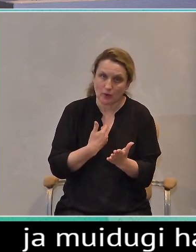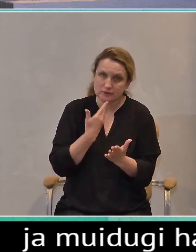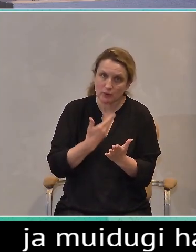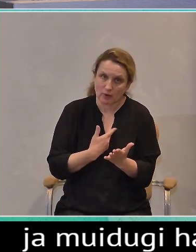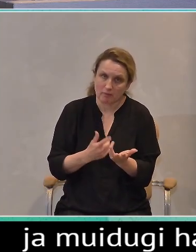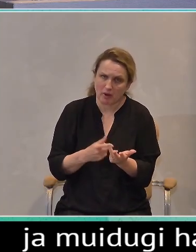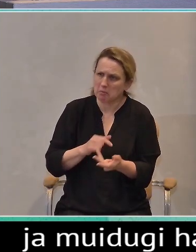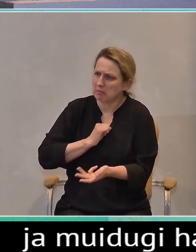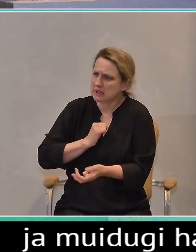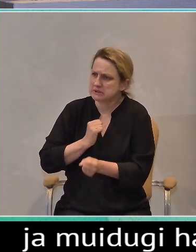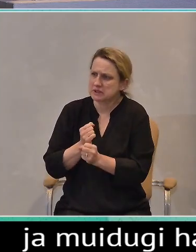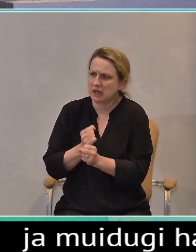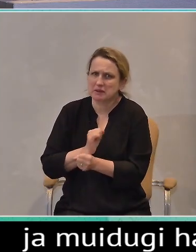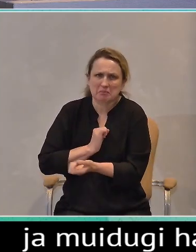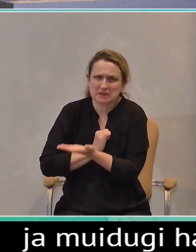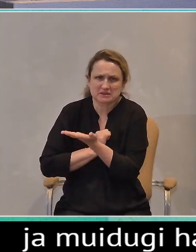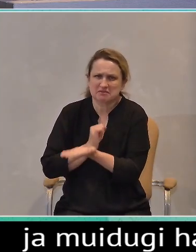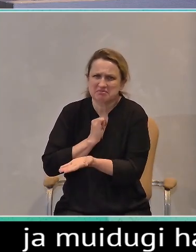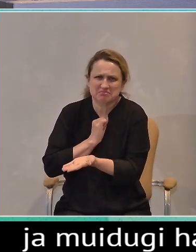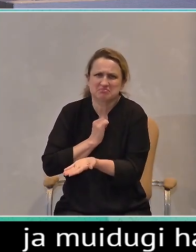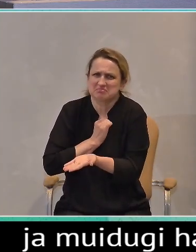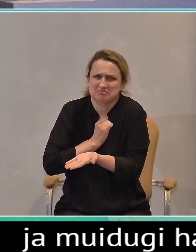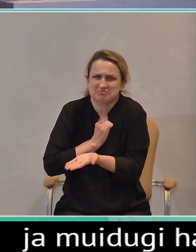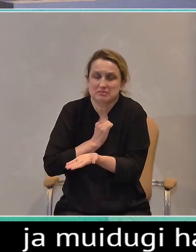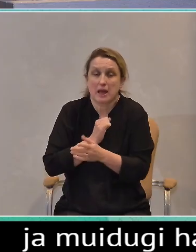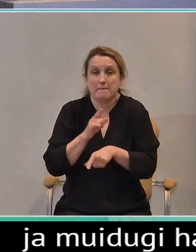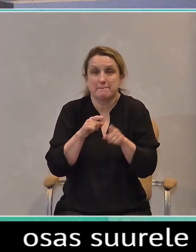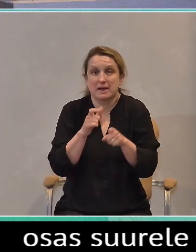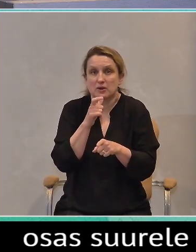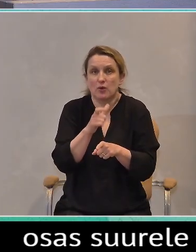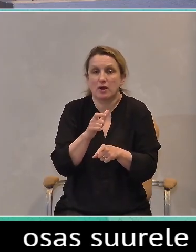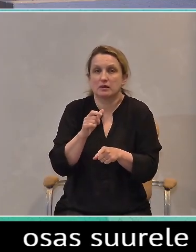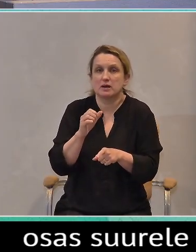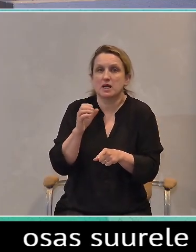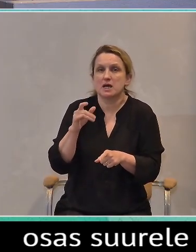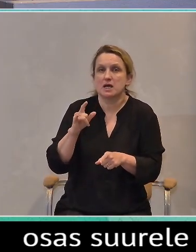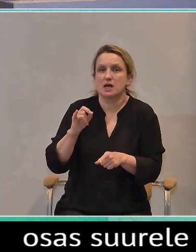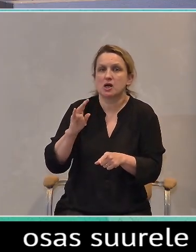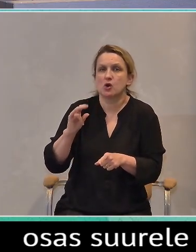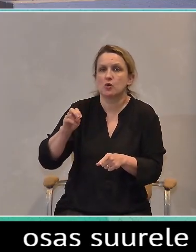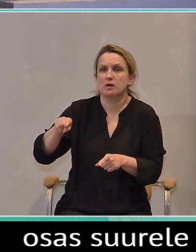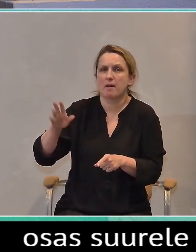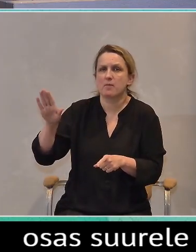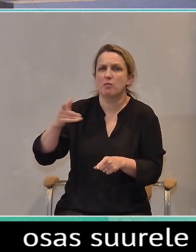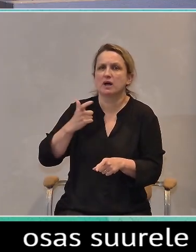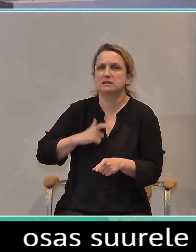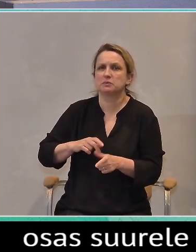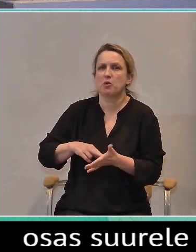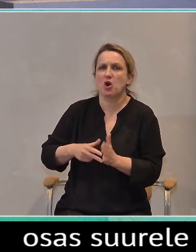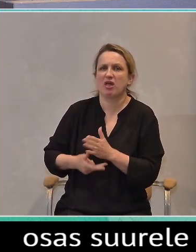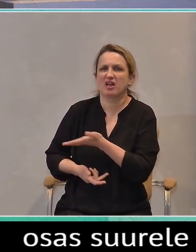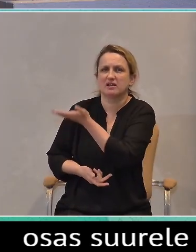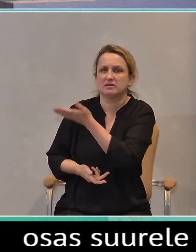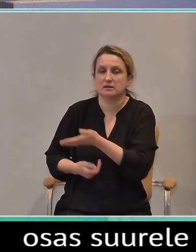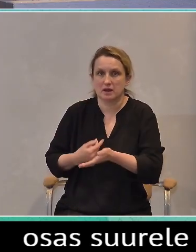This is another question I've heard a lot. Why are you doing this? What's it good for? Some have called